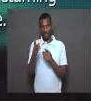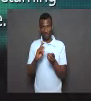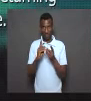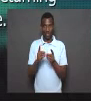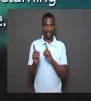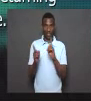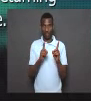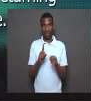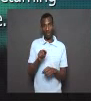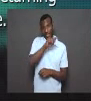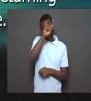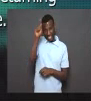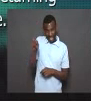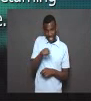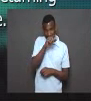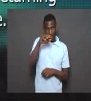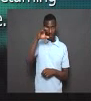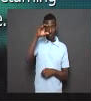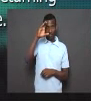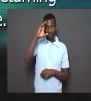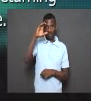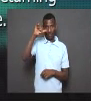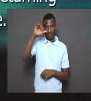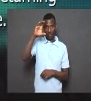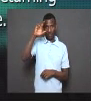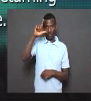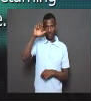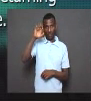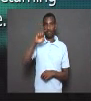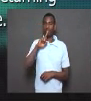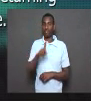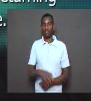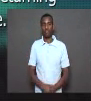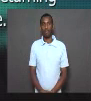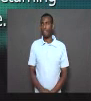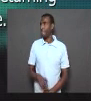The next definition belongs to the term cycle.